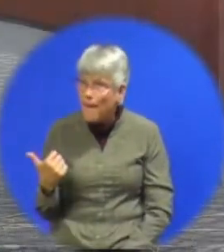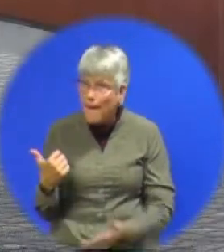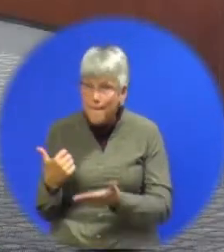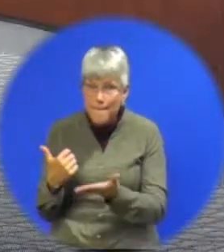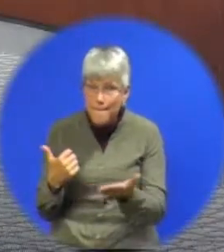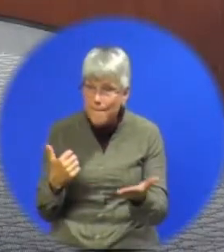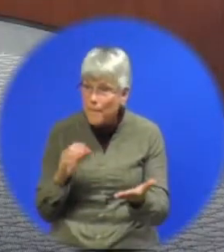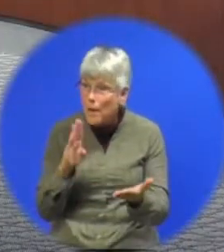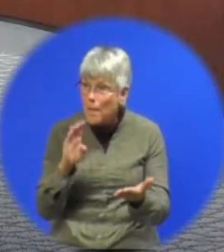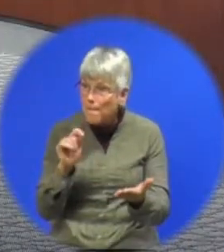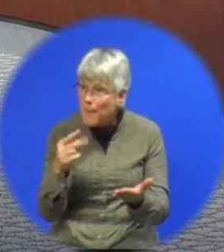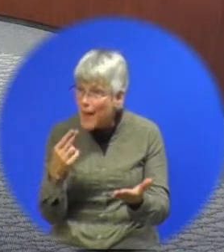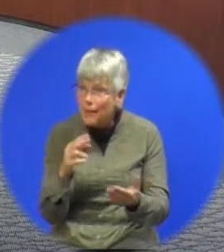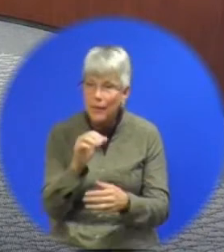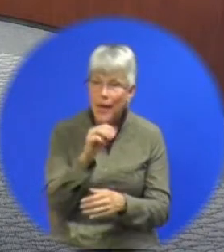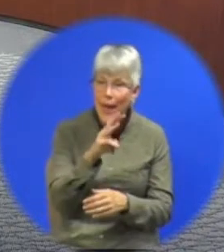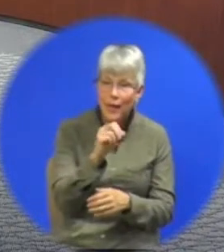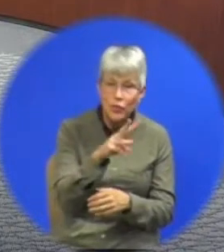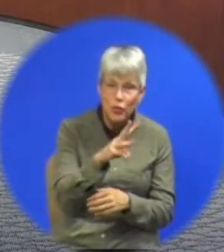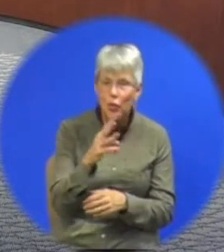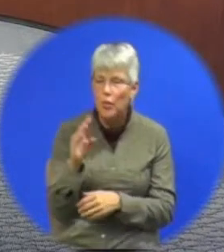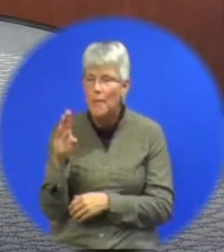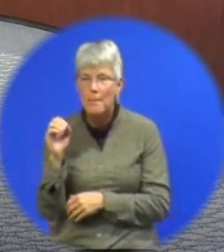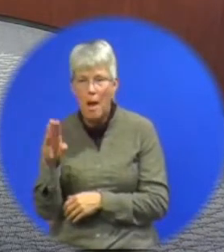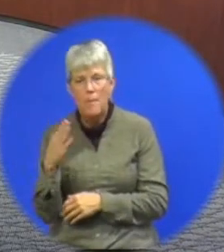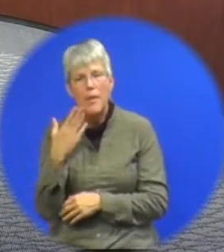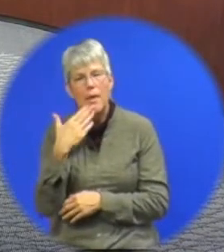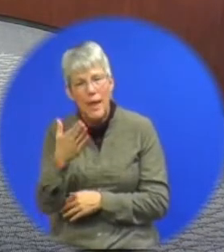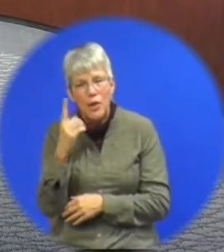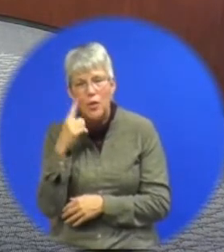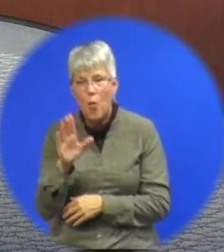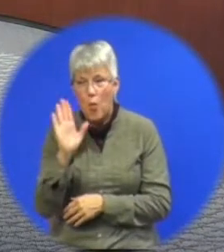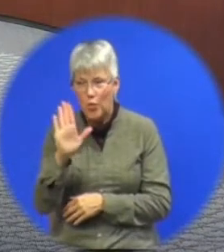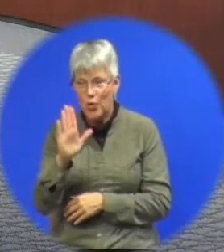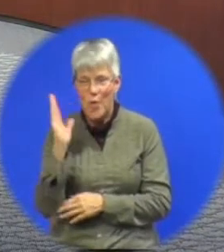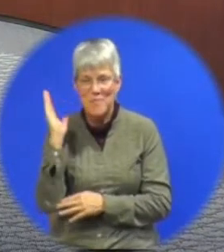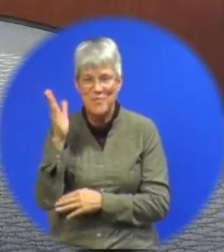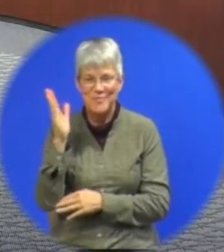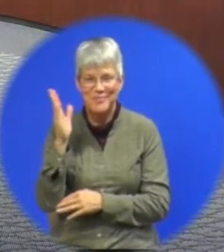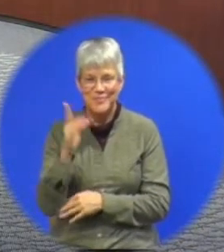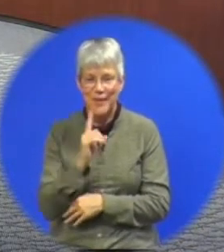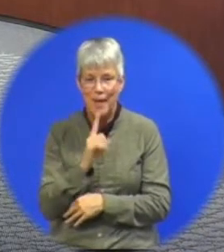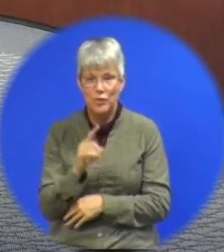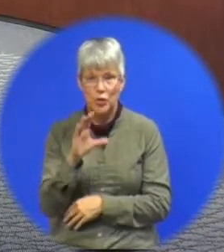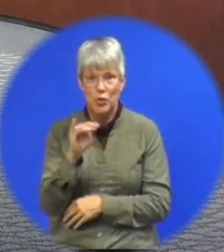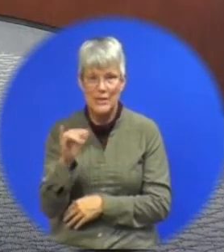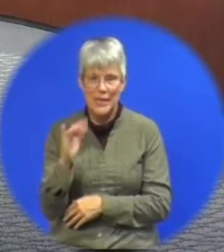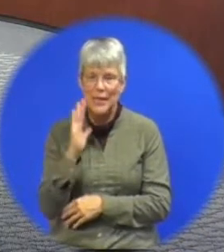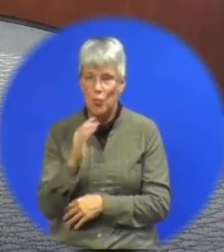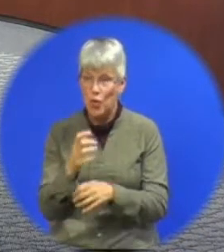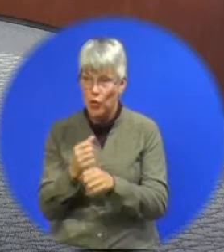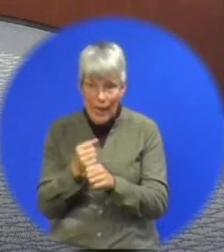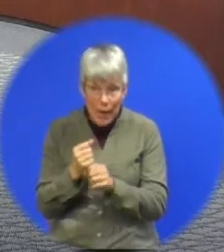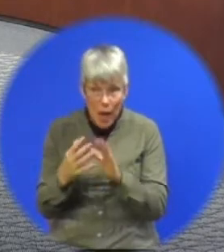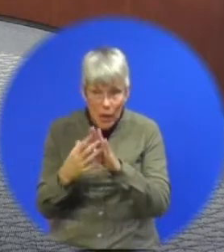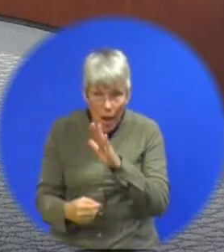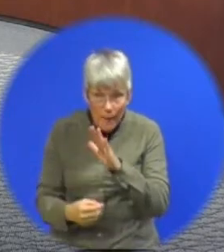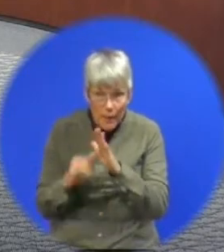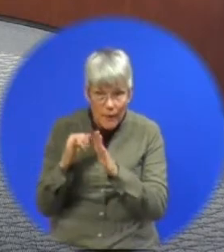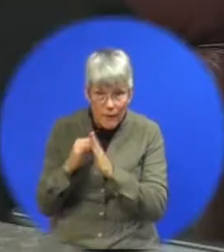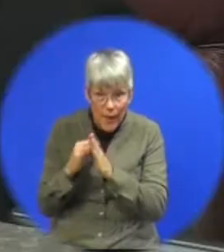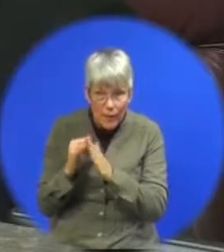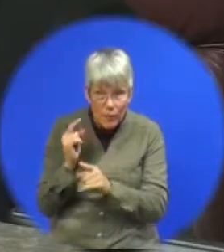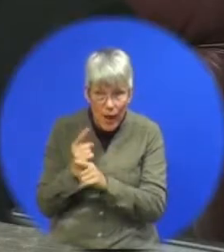Beth, Andrew, Bob, thank you so much for the presentation. I'm sure the city will get a copy of this, correct? And